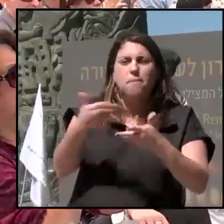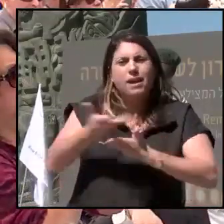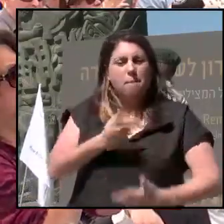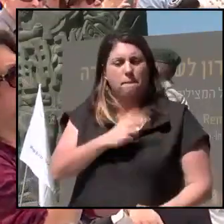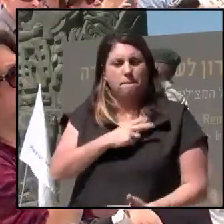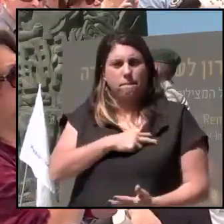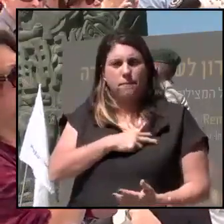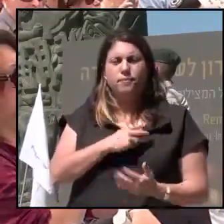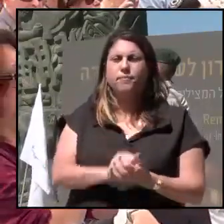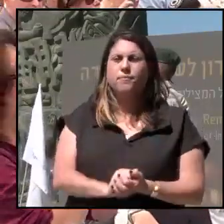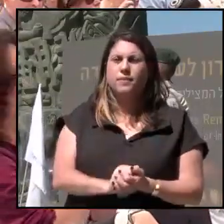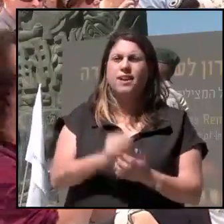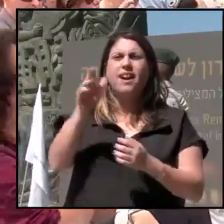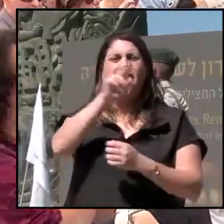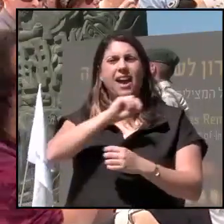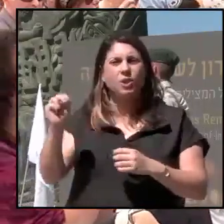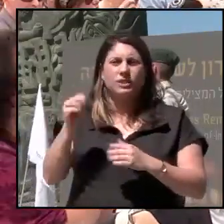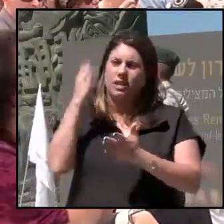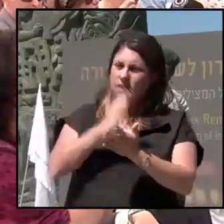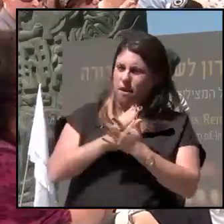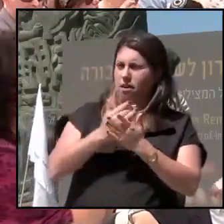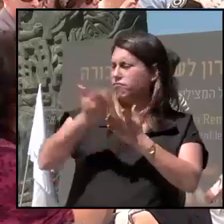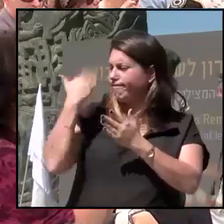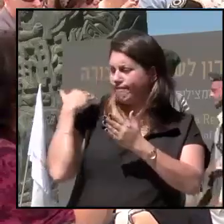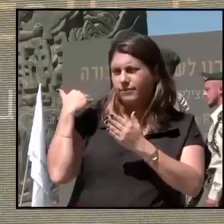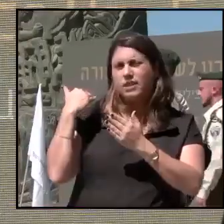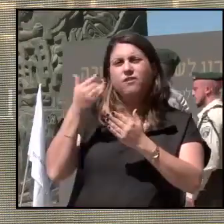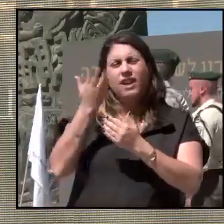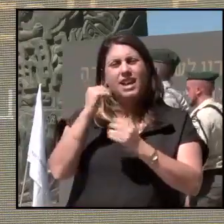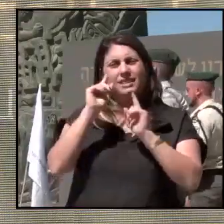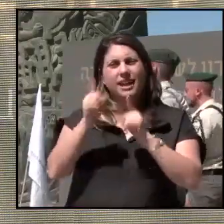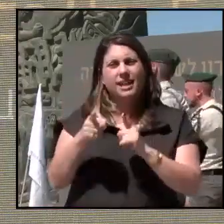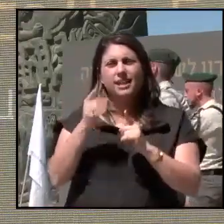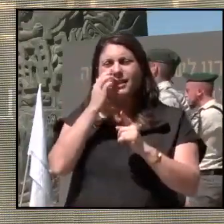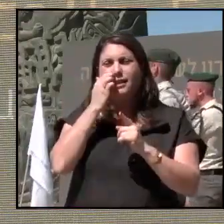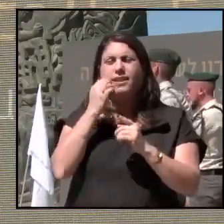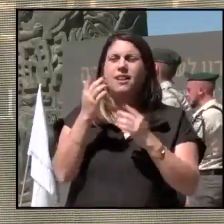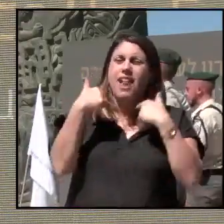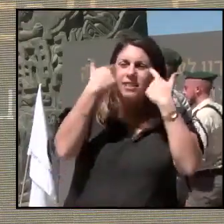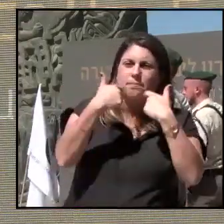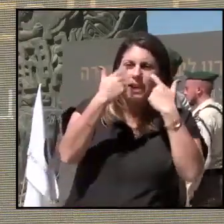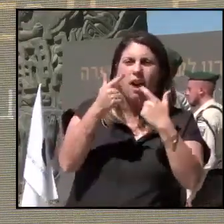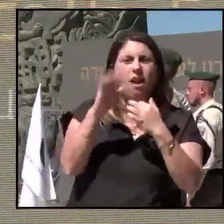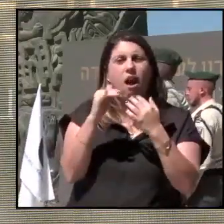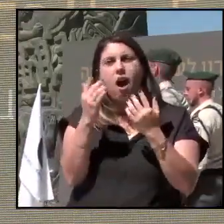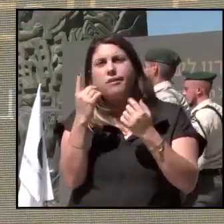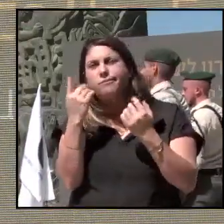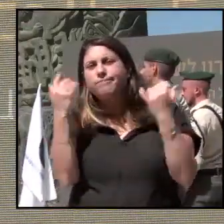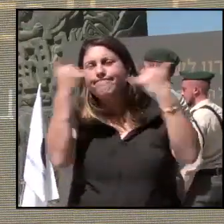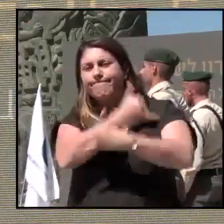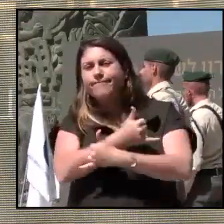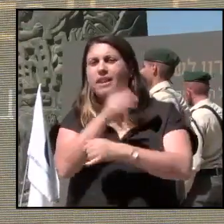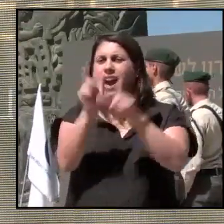The concept was inaugurated in 2011 and was intended to counter the misconception that during the Holocaust, Jewish